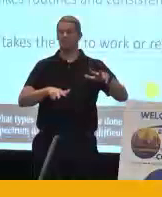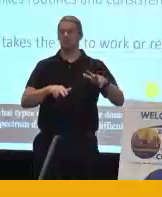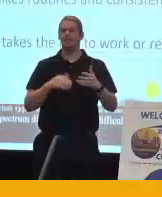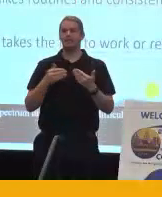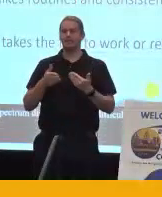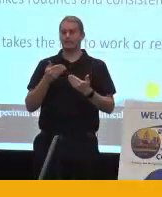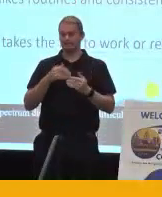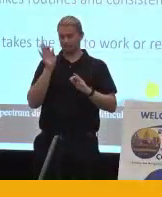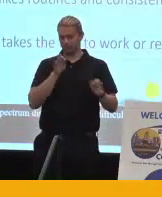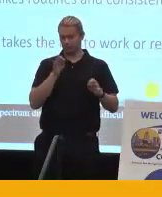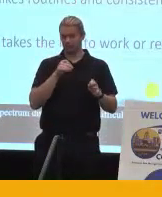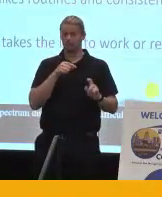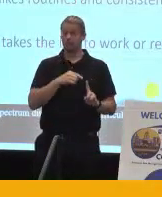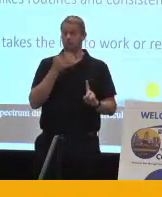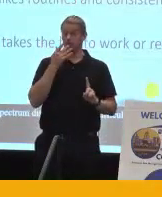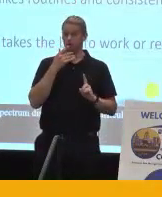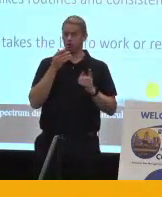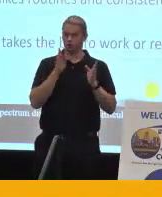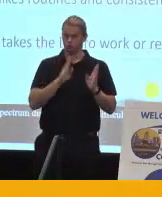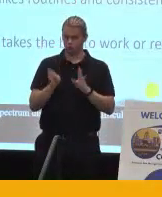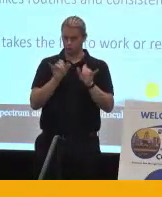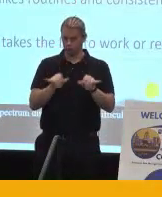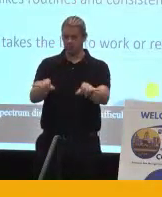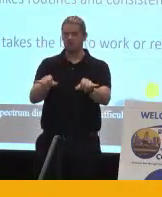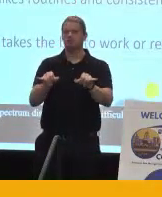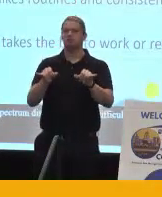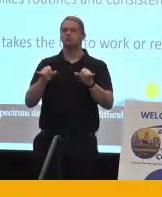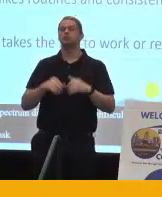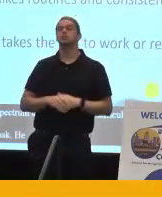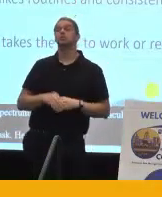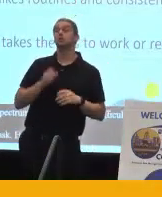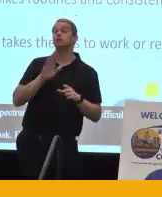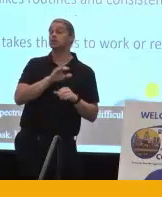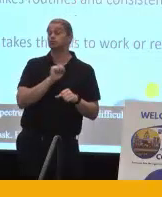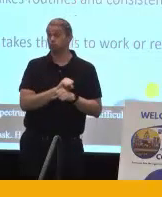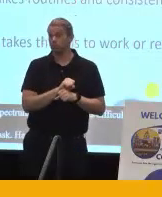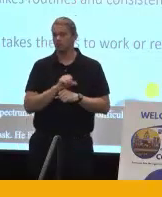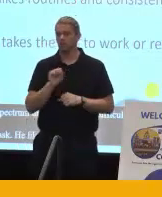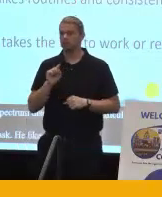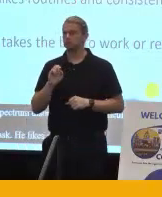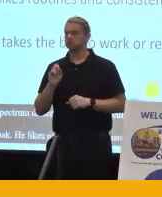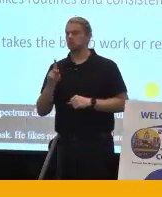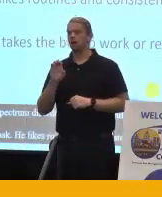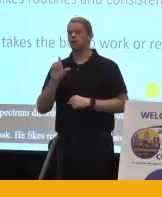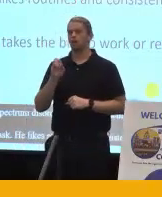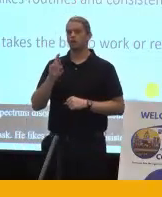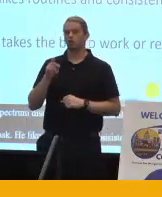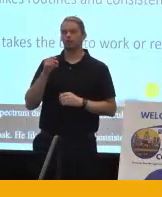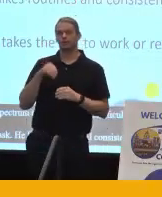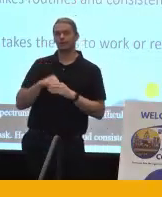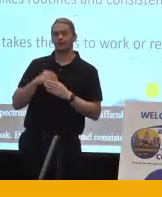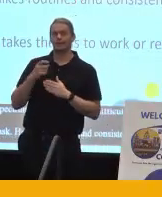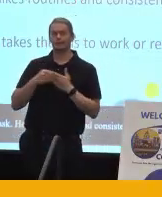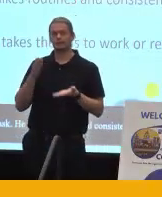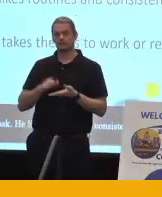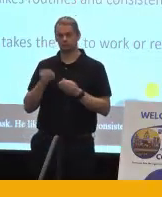He likes routines and consistency. His job is he's a stock clerk at a discount store. He takes the bus to work or